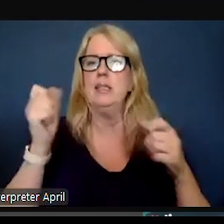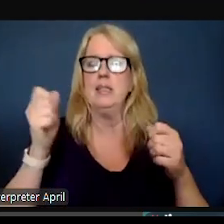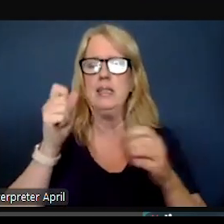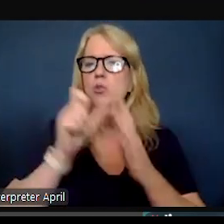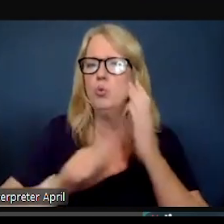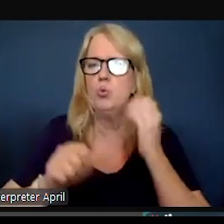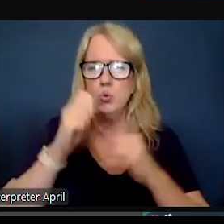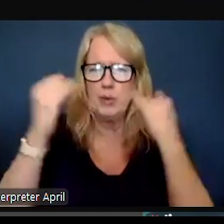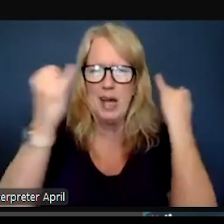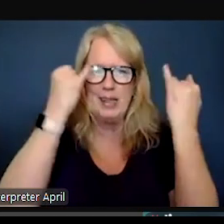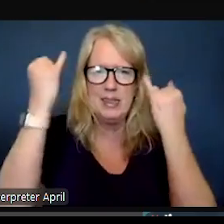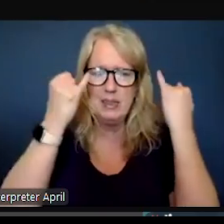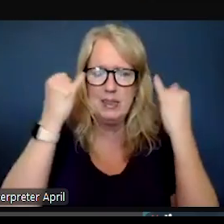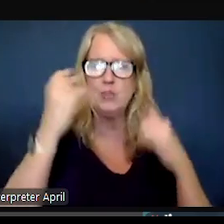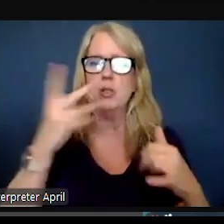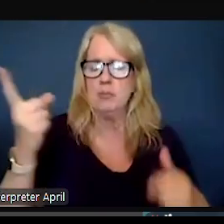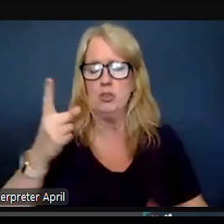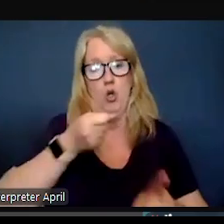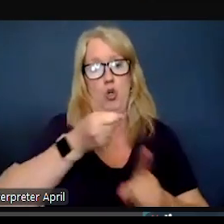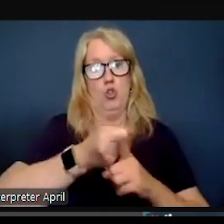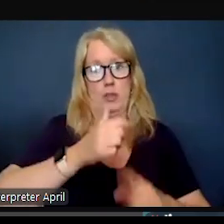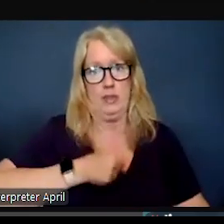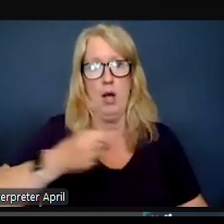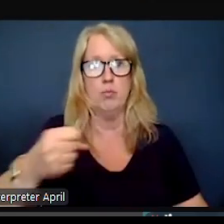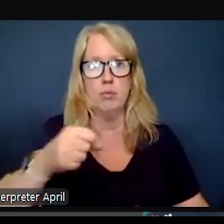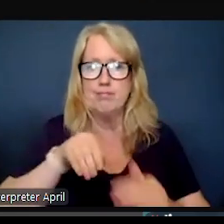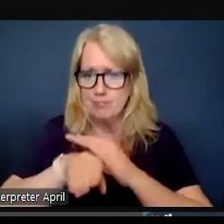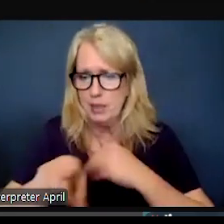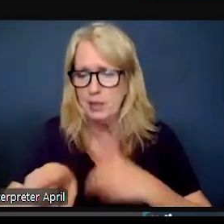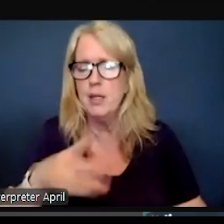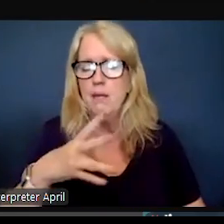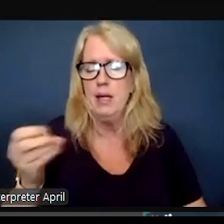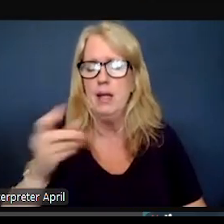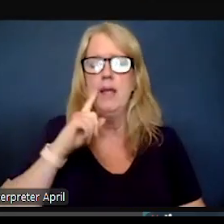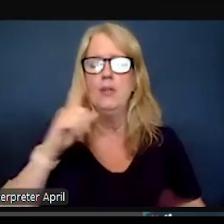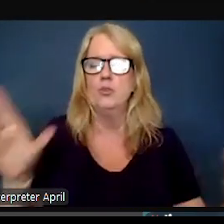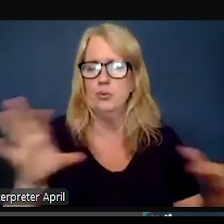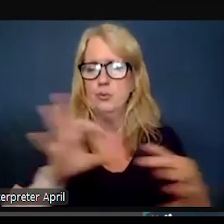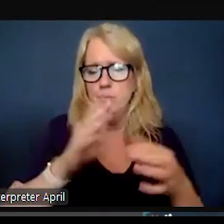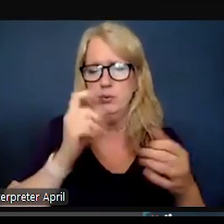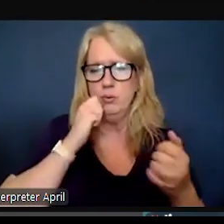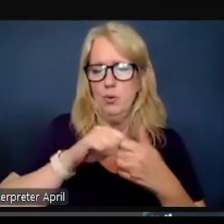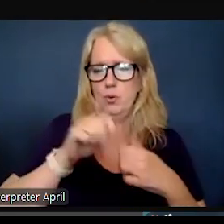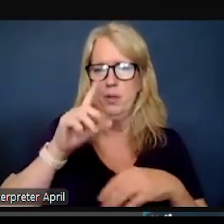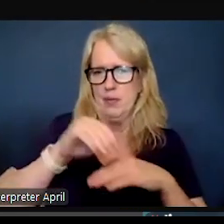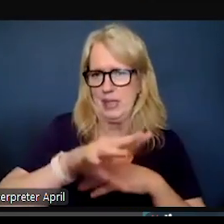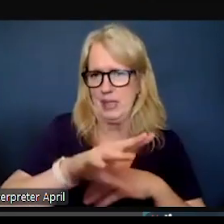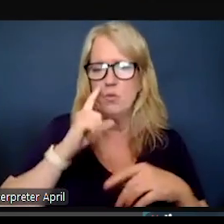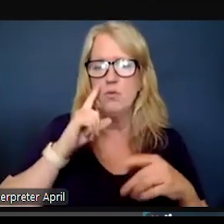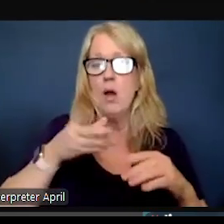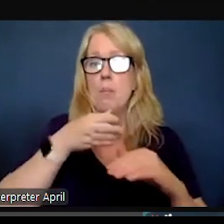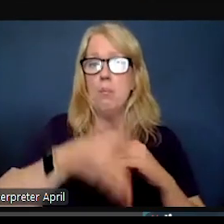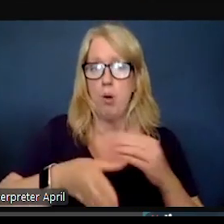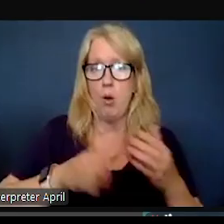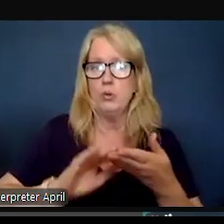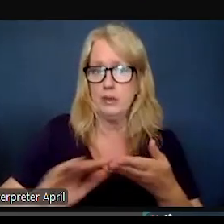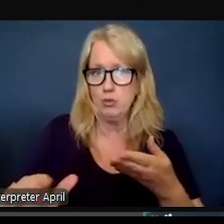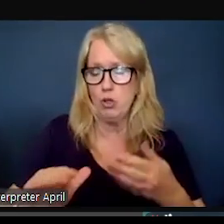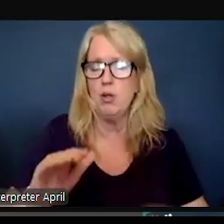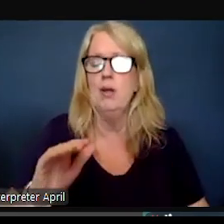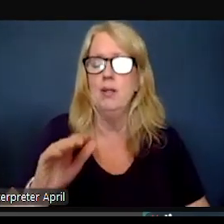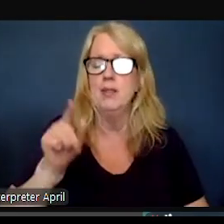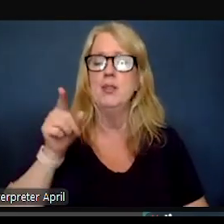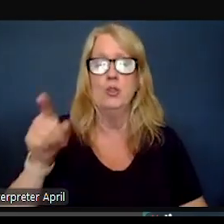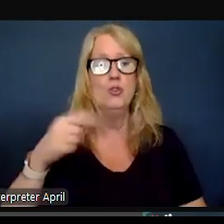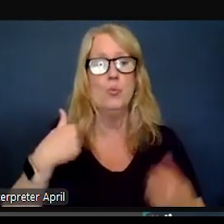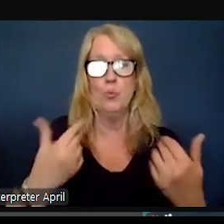ideation. As a result, she admitted herself, and she was connected with her follow-up counselor post-discharge. And as a